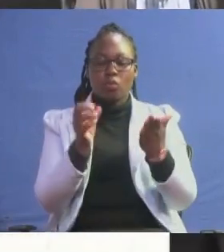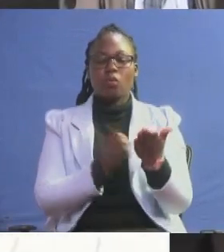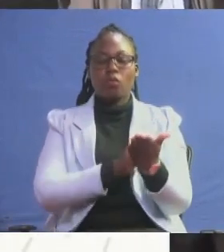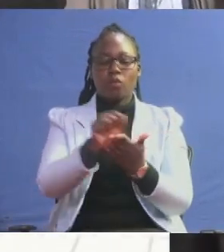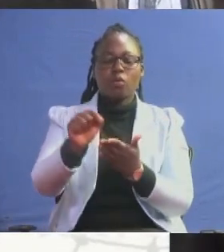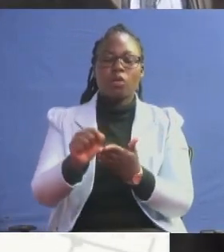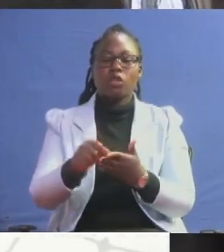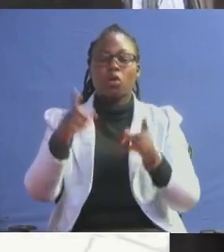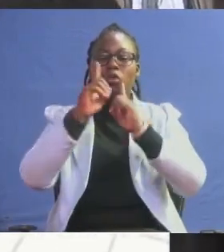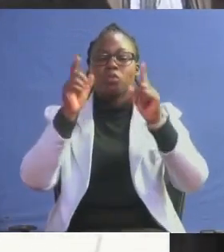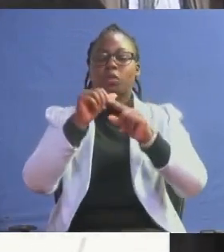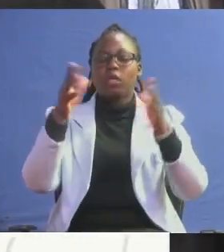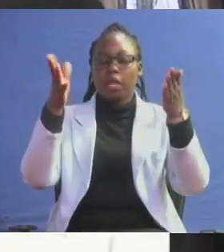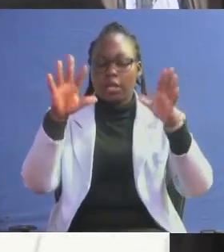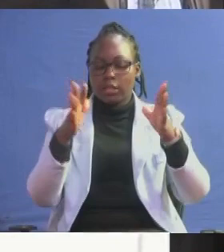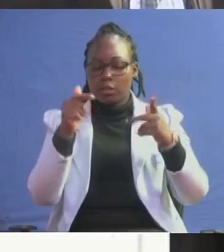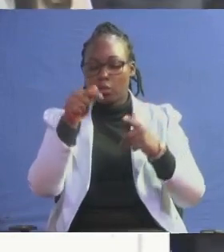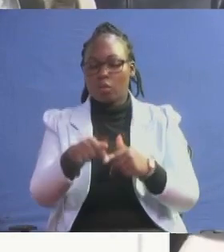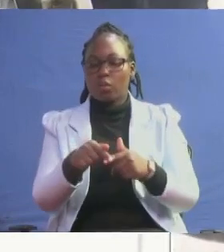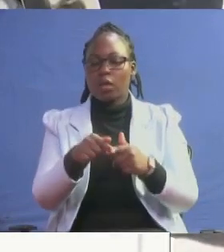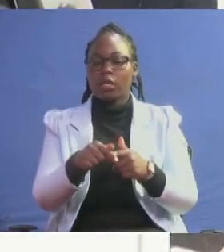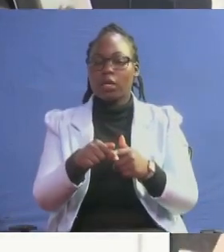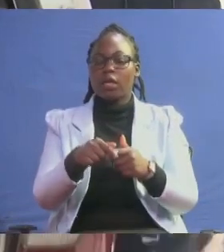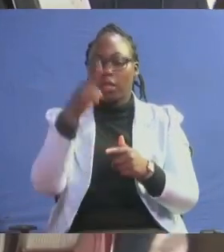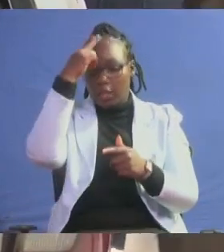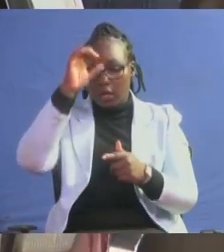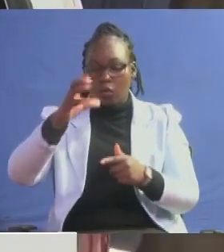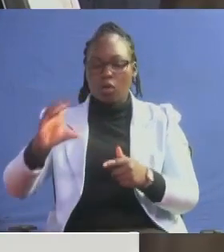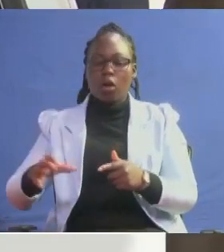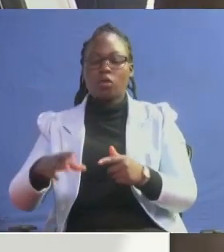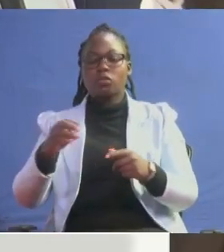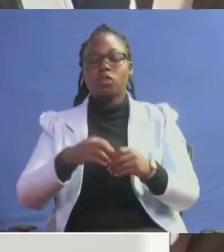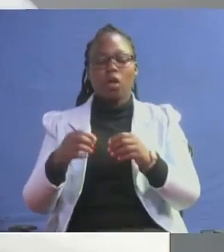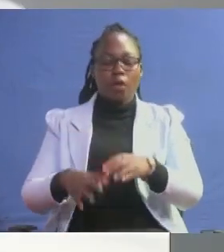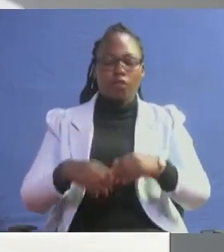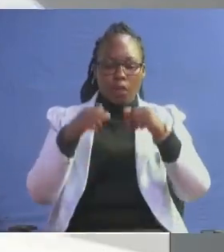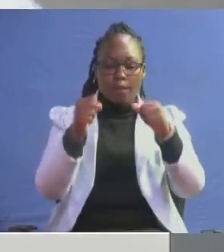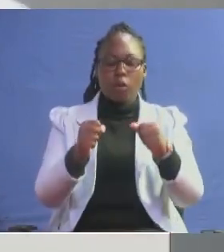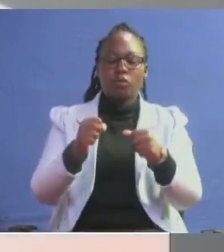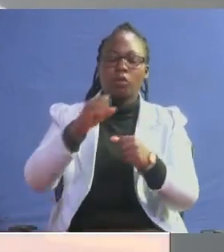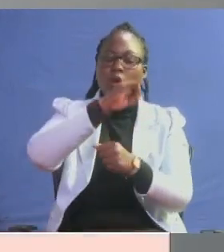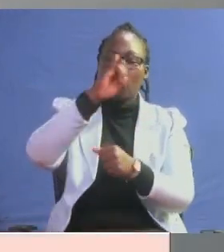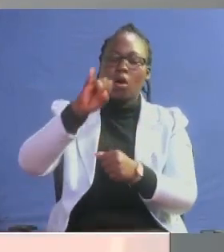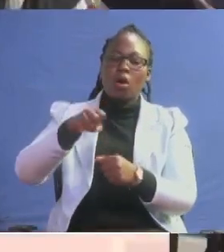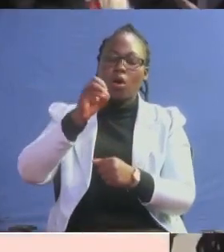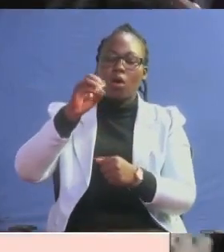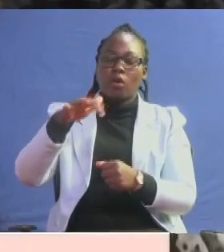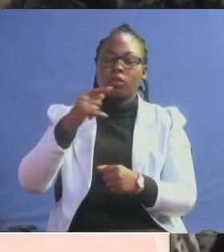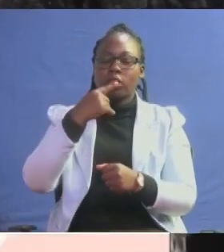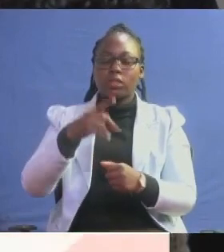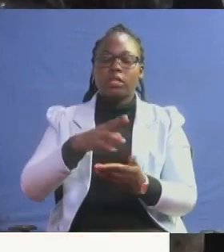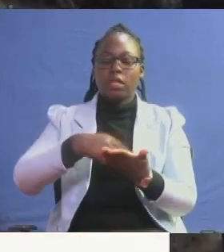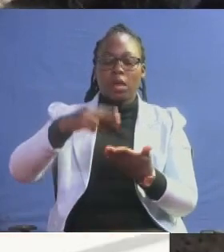the event, the Narok County Executive Member in charge of agriculture, Ms. Joy Keshe, noted the high consumption